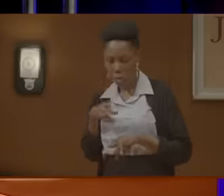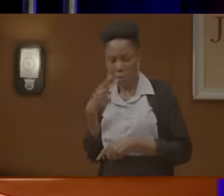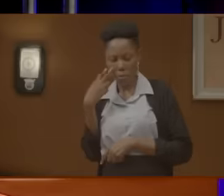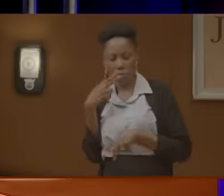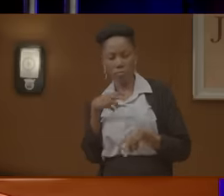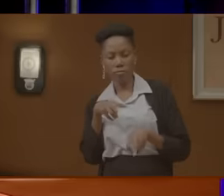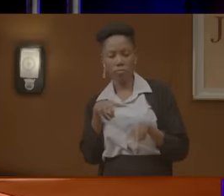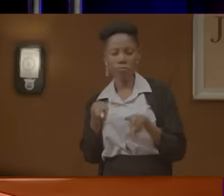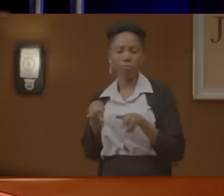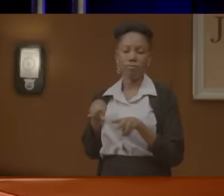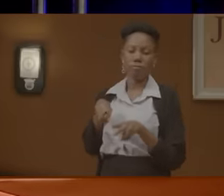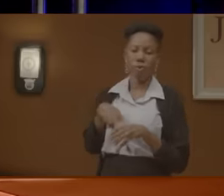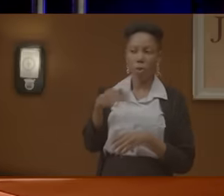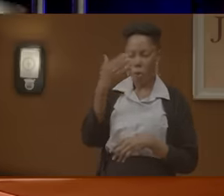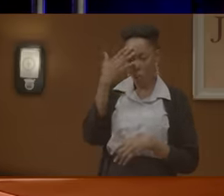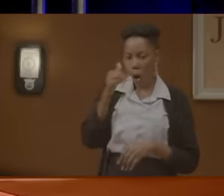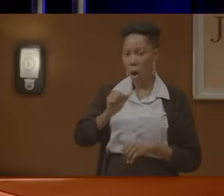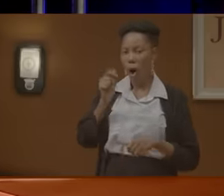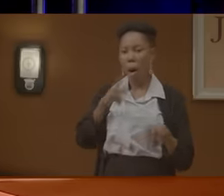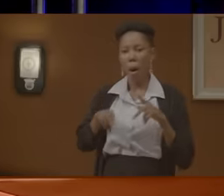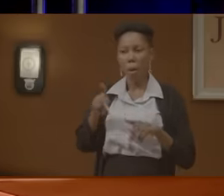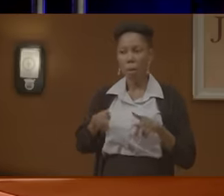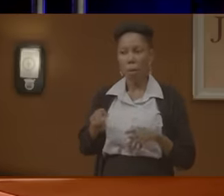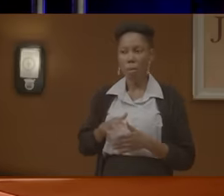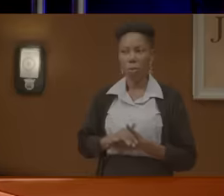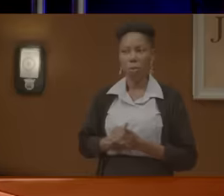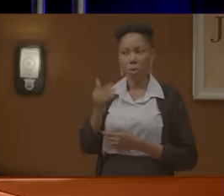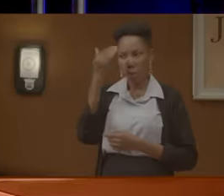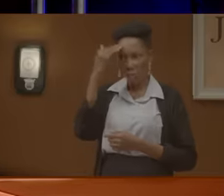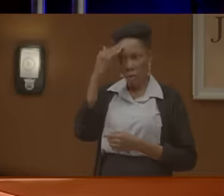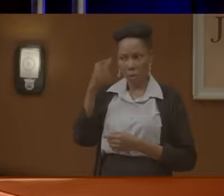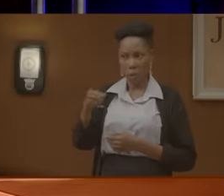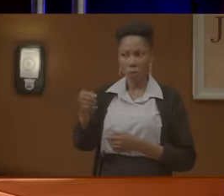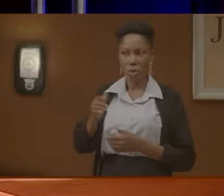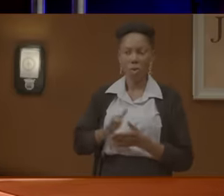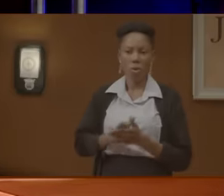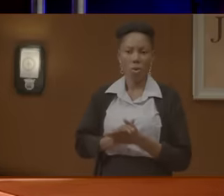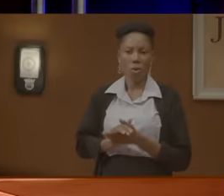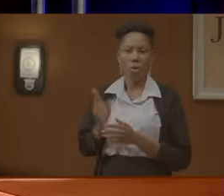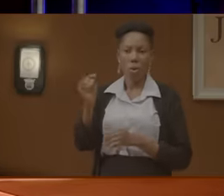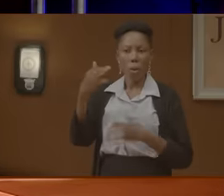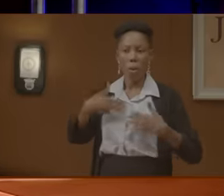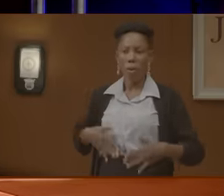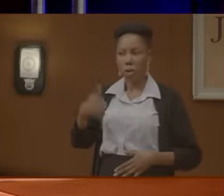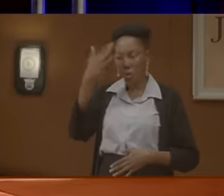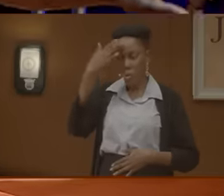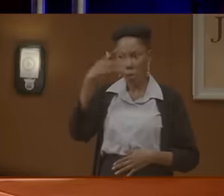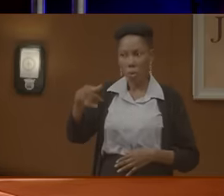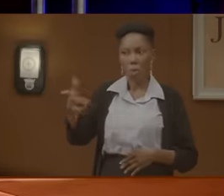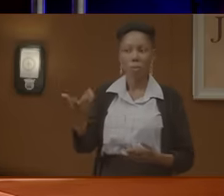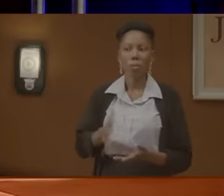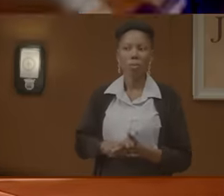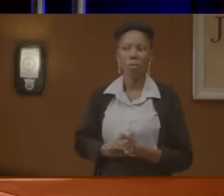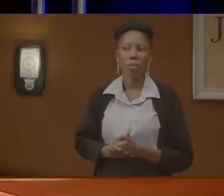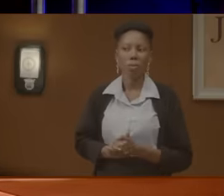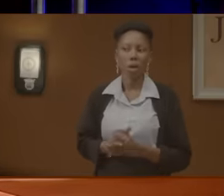Panda. Nobody in my cup and even know my name, apart from Barbara Fair. And nobody even knows say I